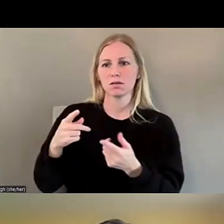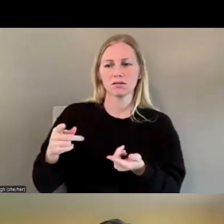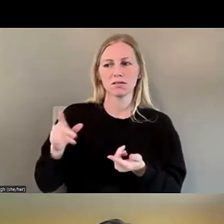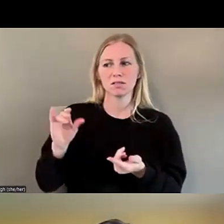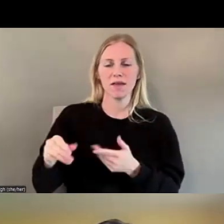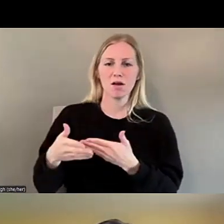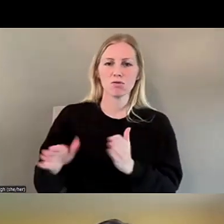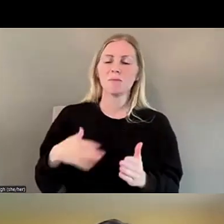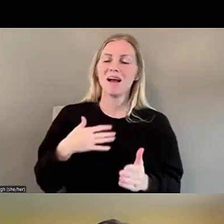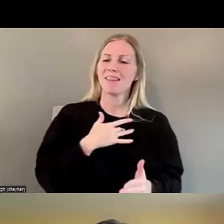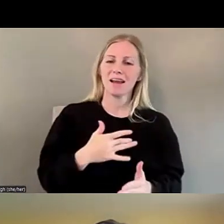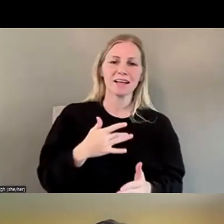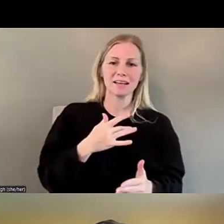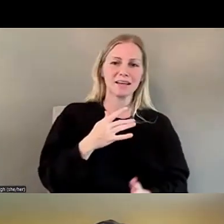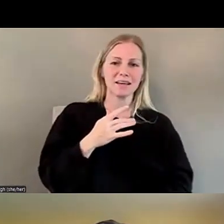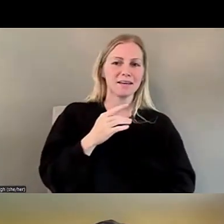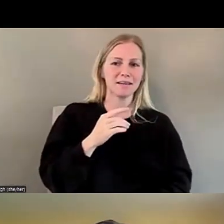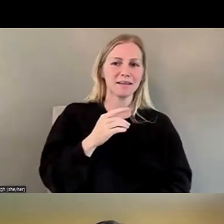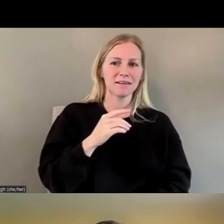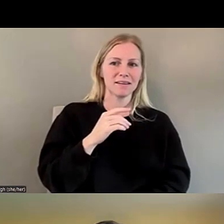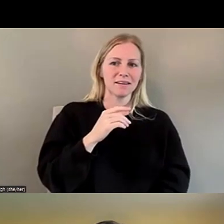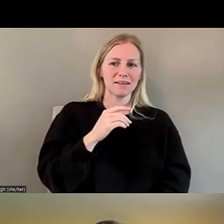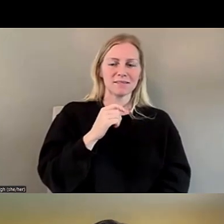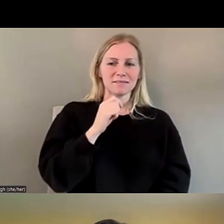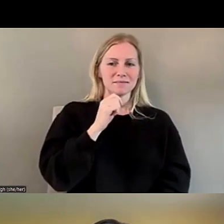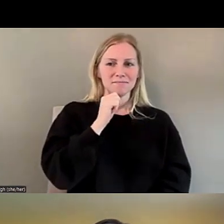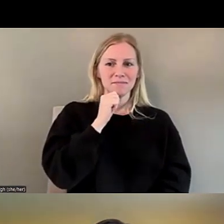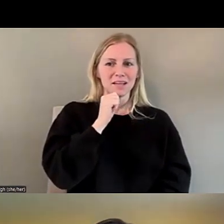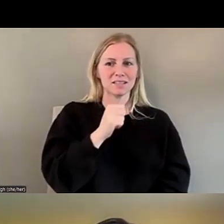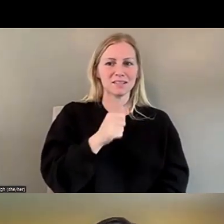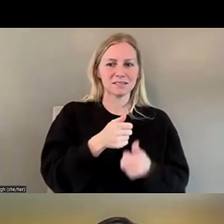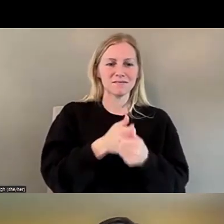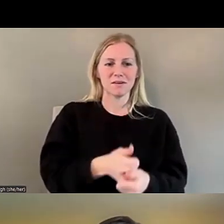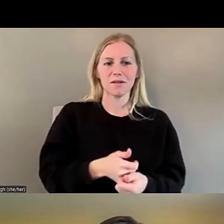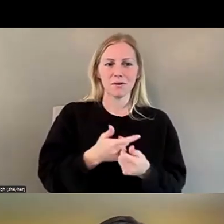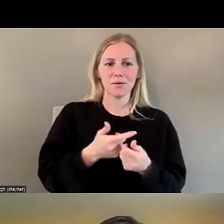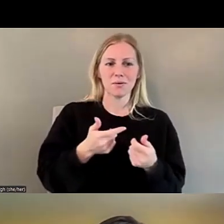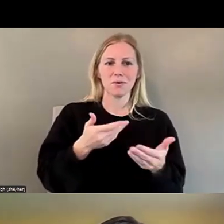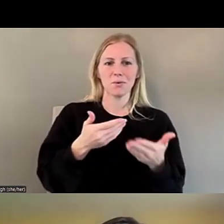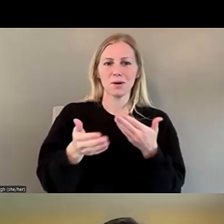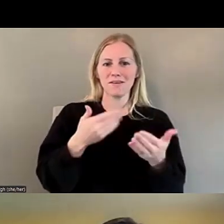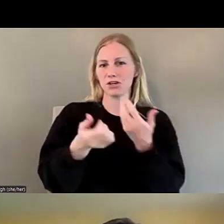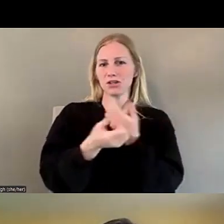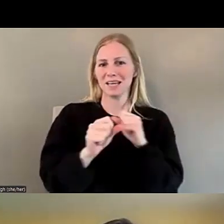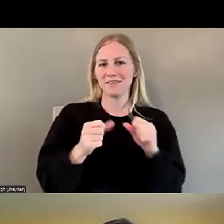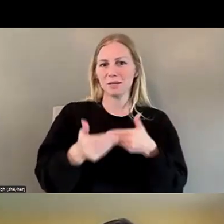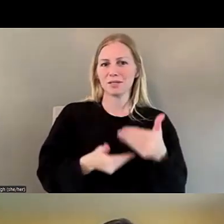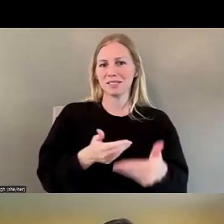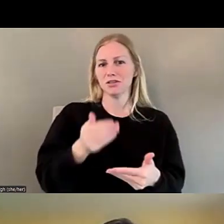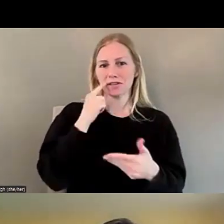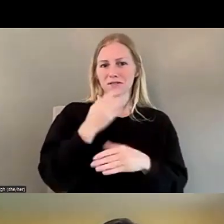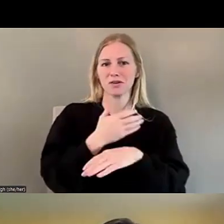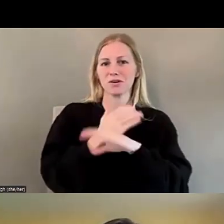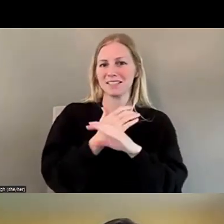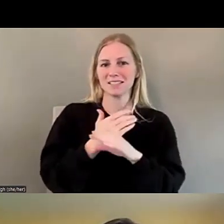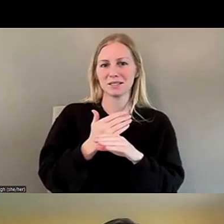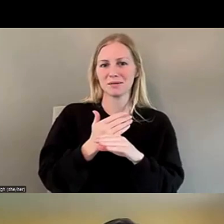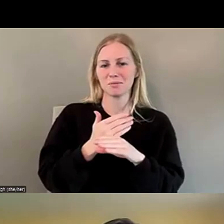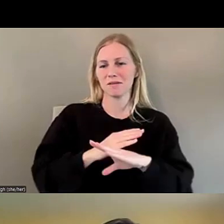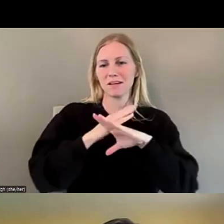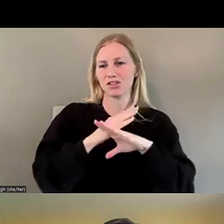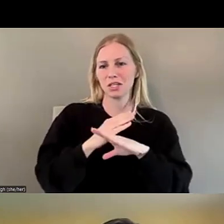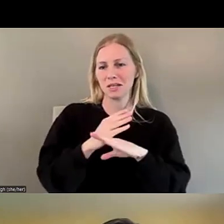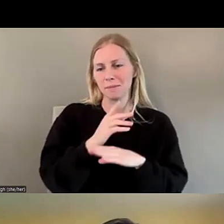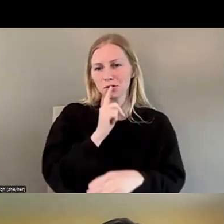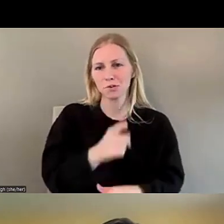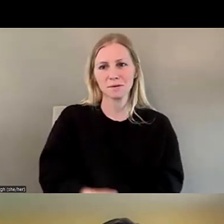likely not in accordance with whatever the safety procedures are for the crisis prevention